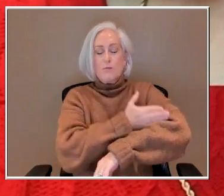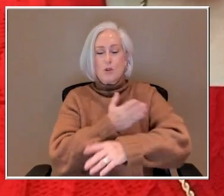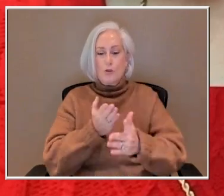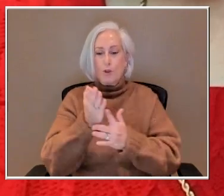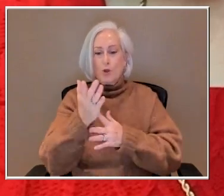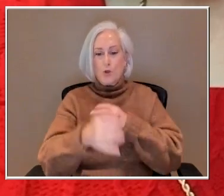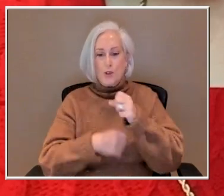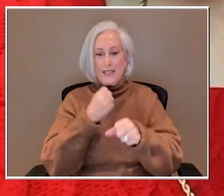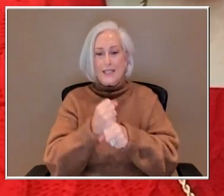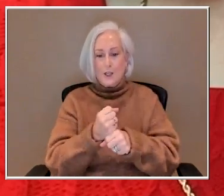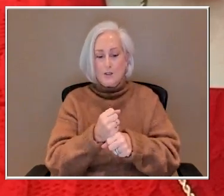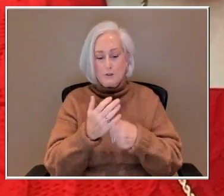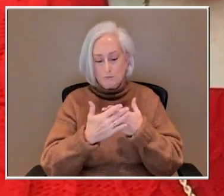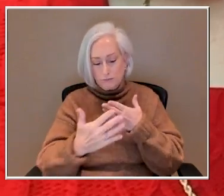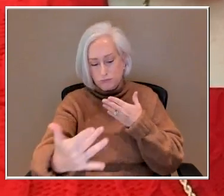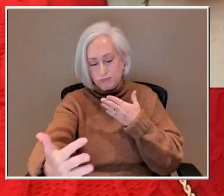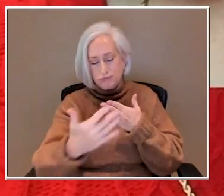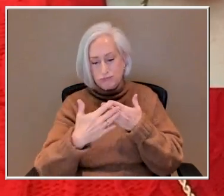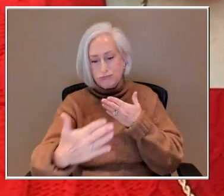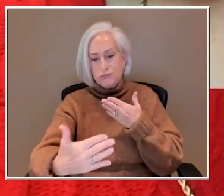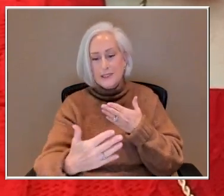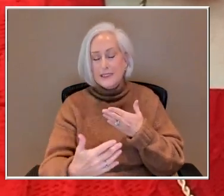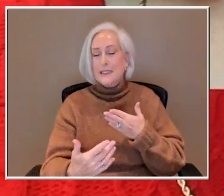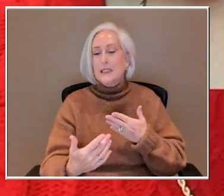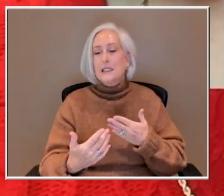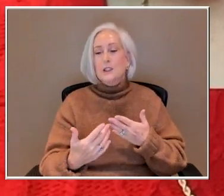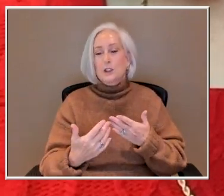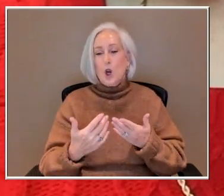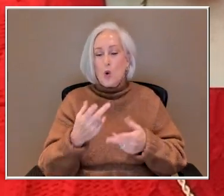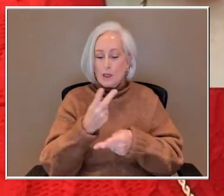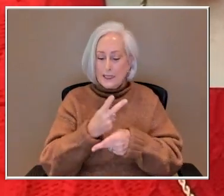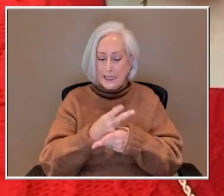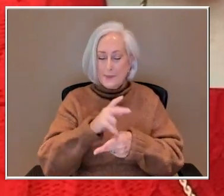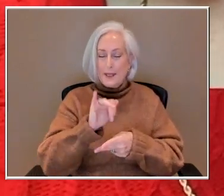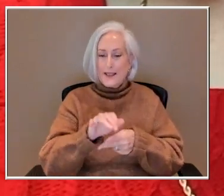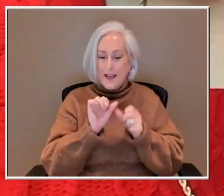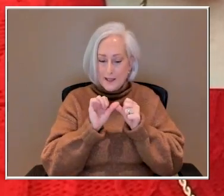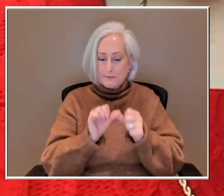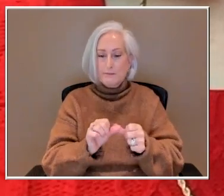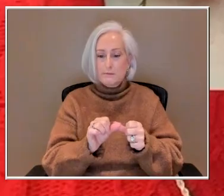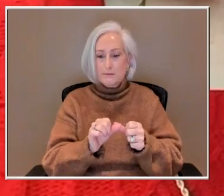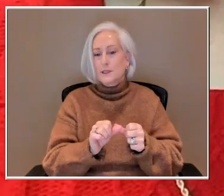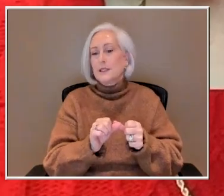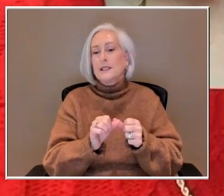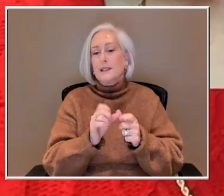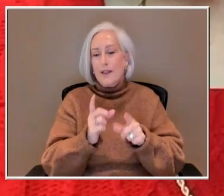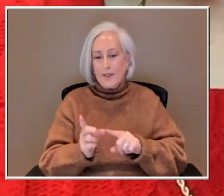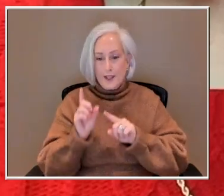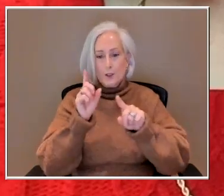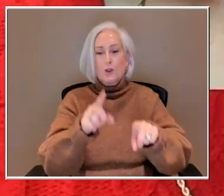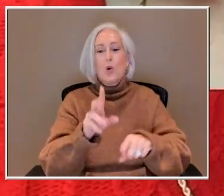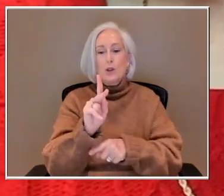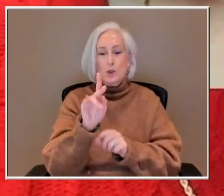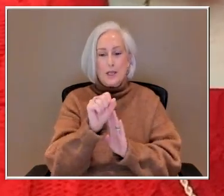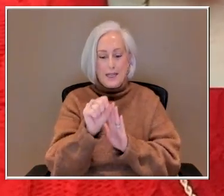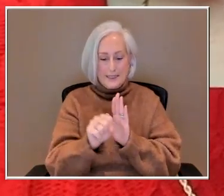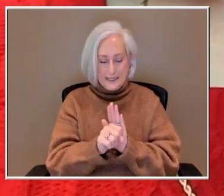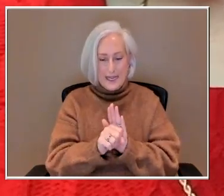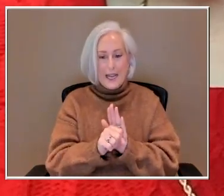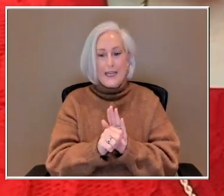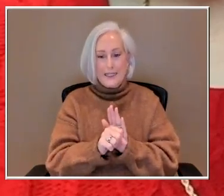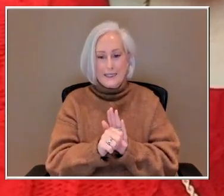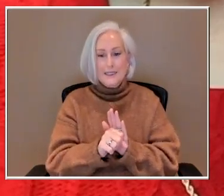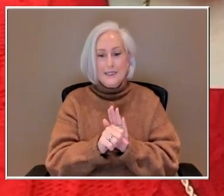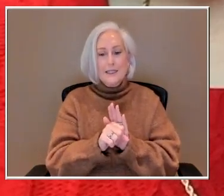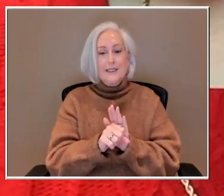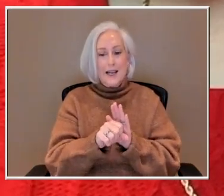I look at to kind of see how far I've come. So keeping that going into college and K-State and being with the Pride of Wildcat Land,